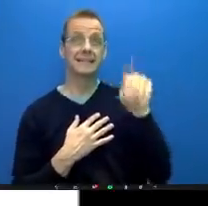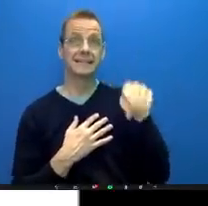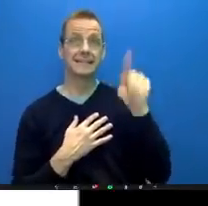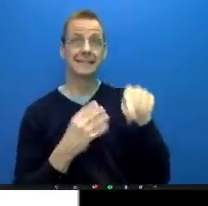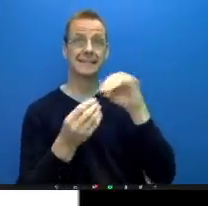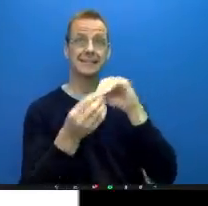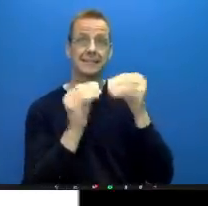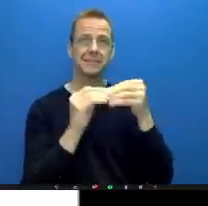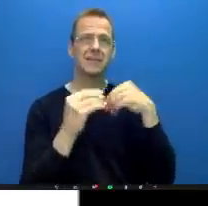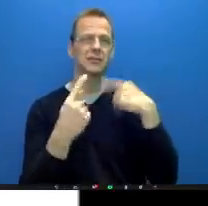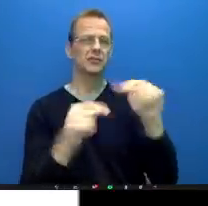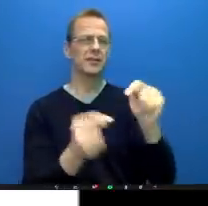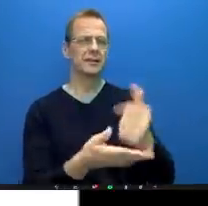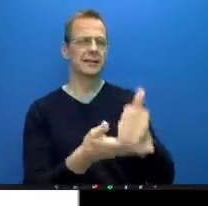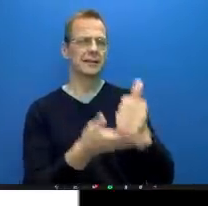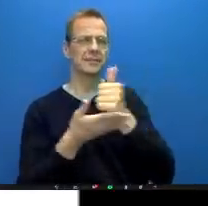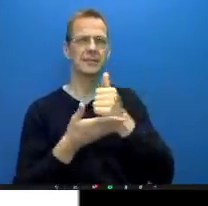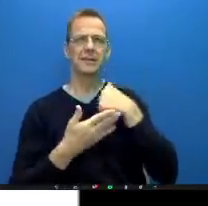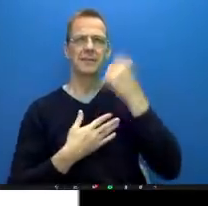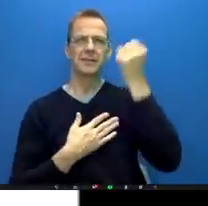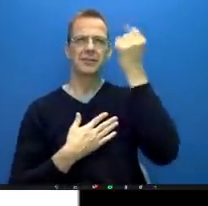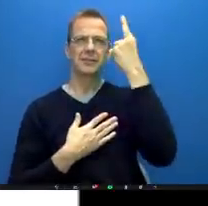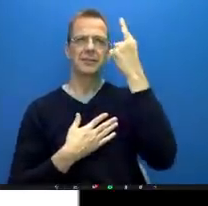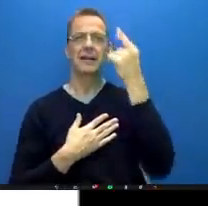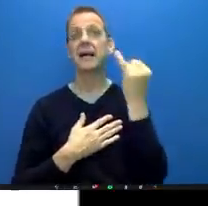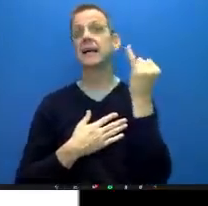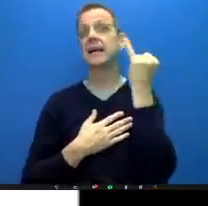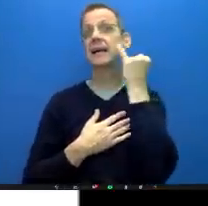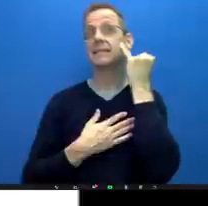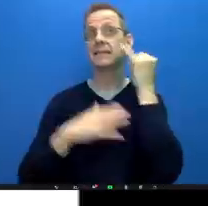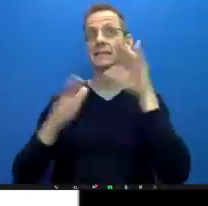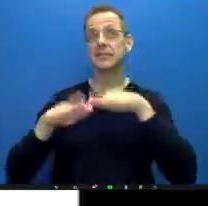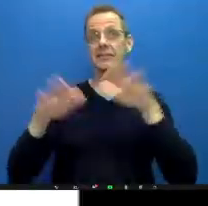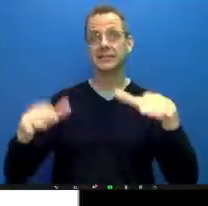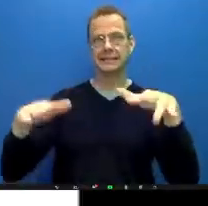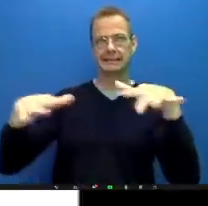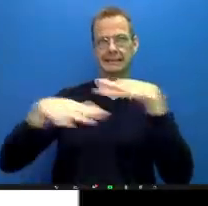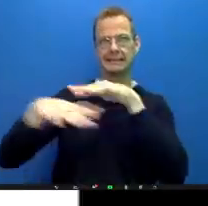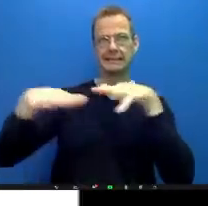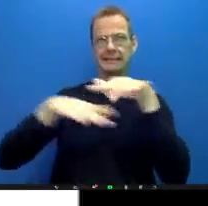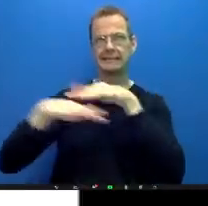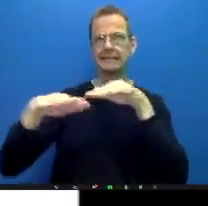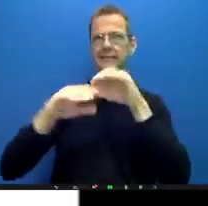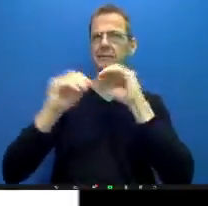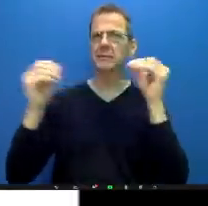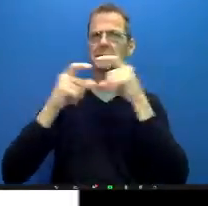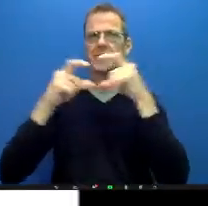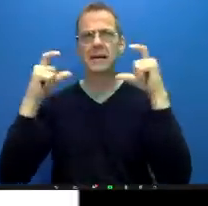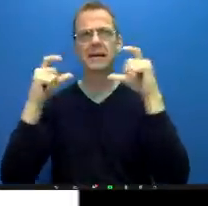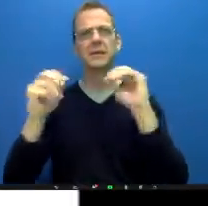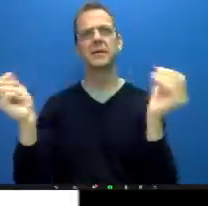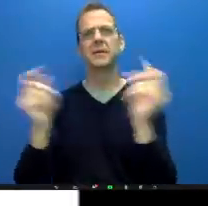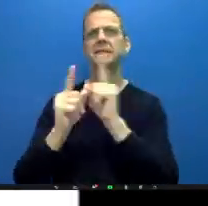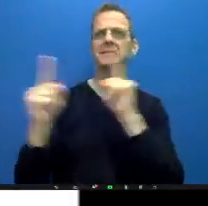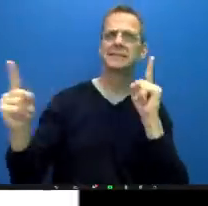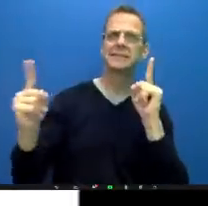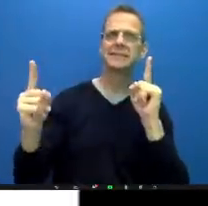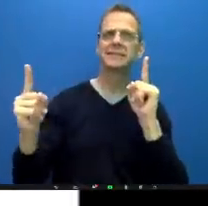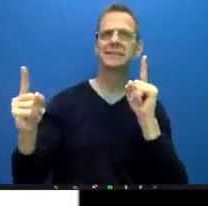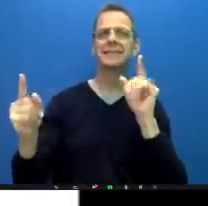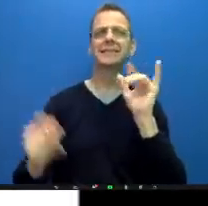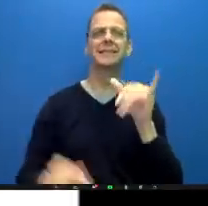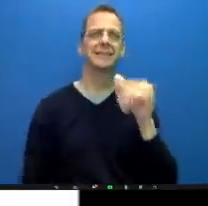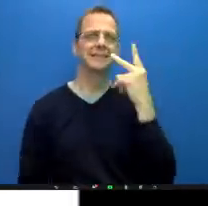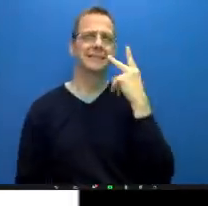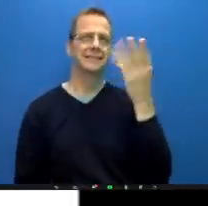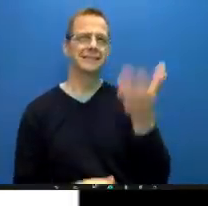if we have 70% attack rate, what we could expect in absolute numbers in kids infected and having severe illness. Also,